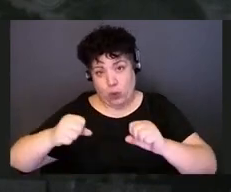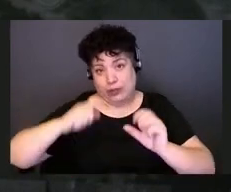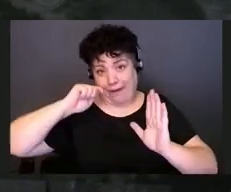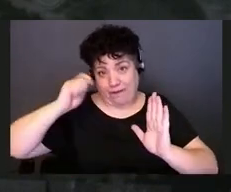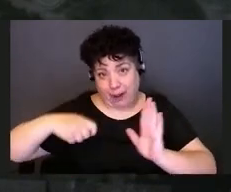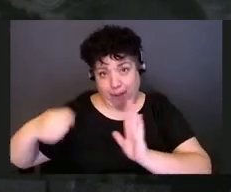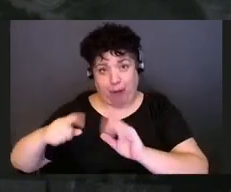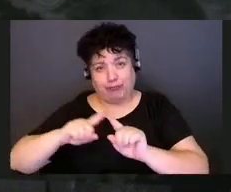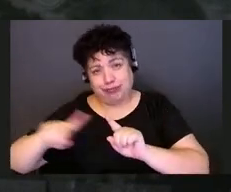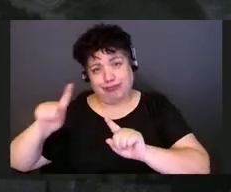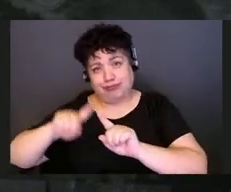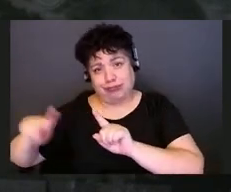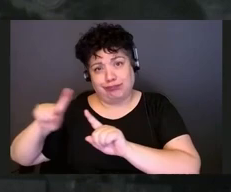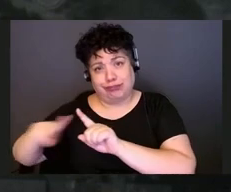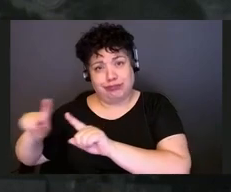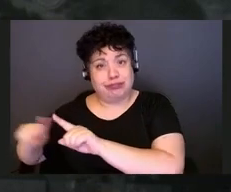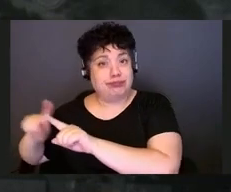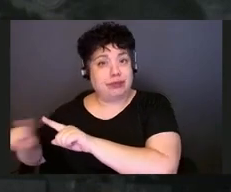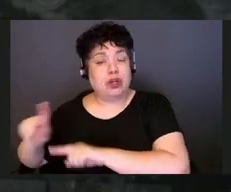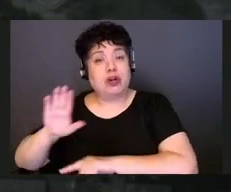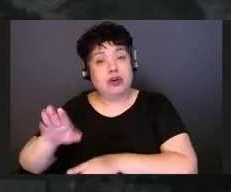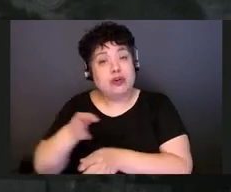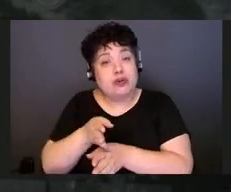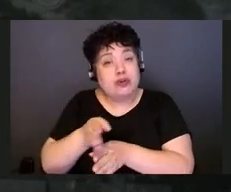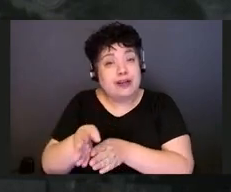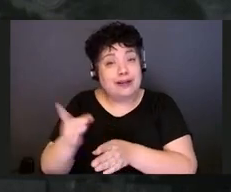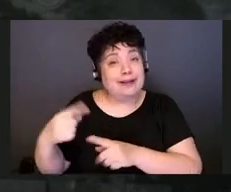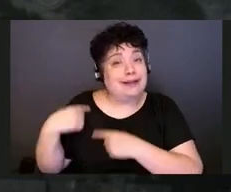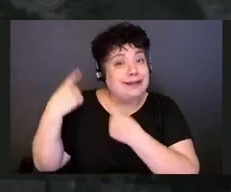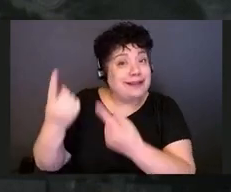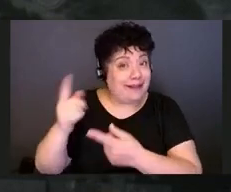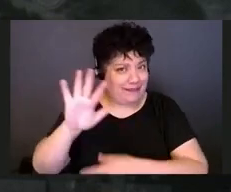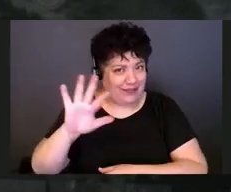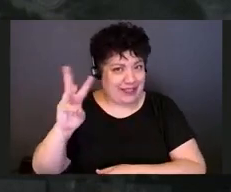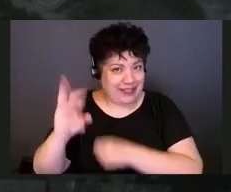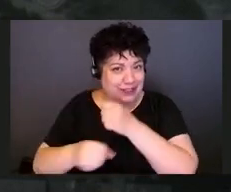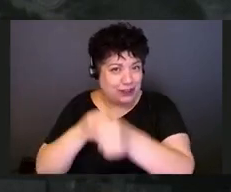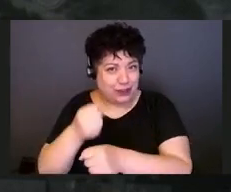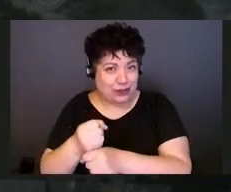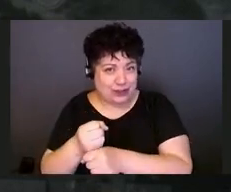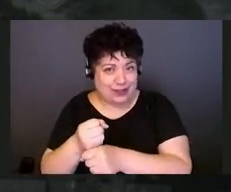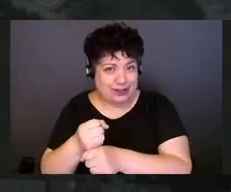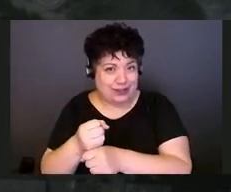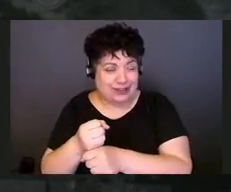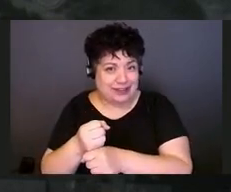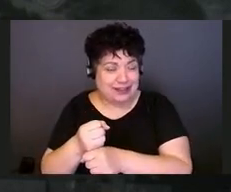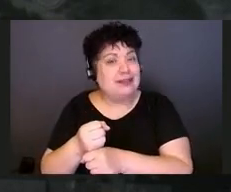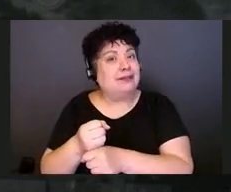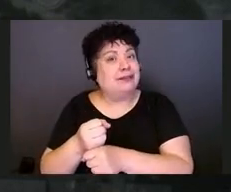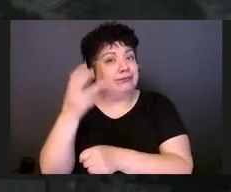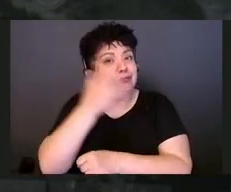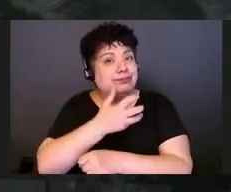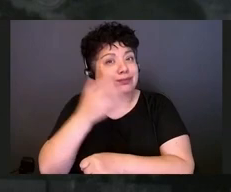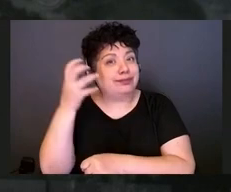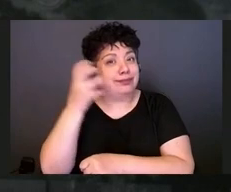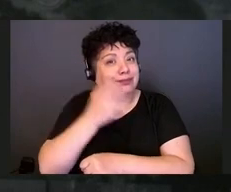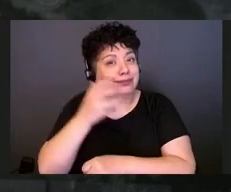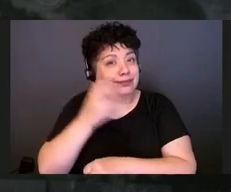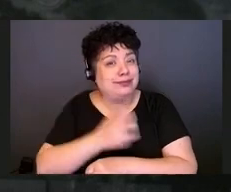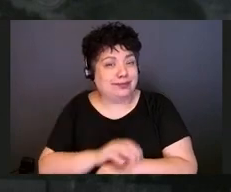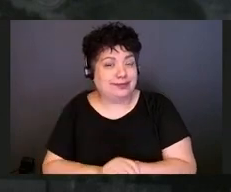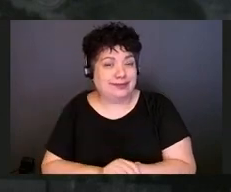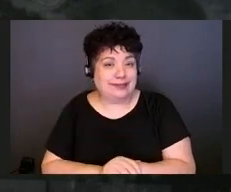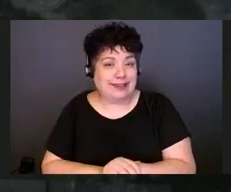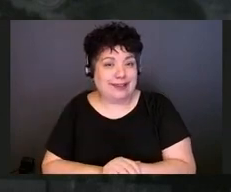career that spans 56 years, which is nothing short of remarkable.